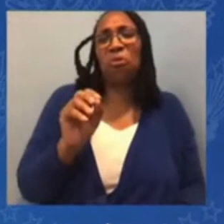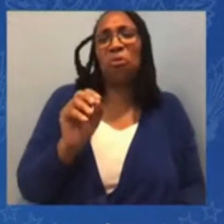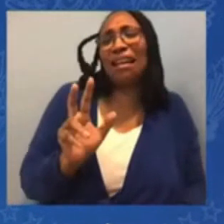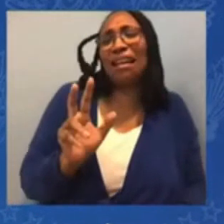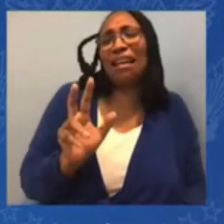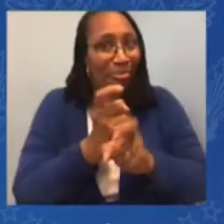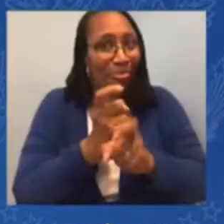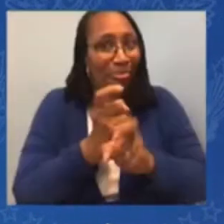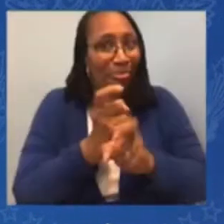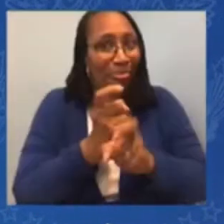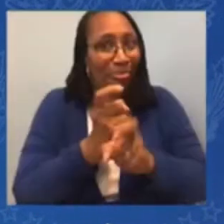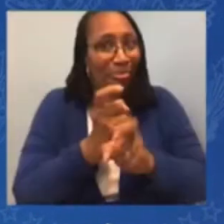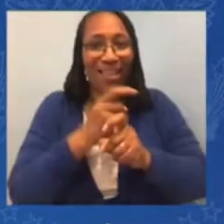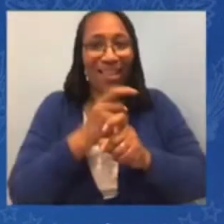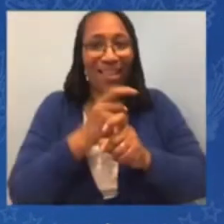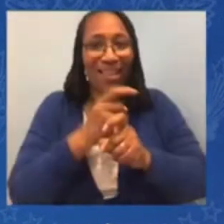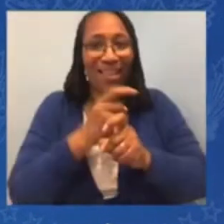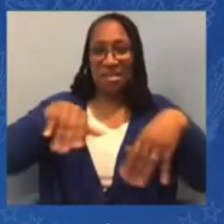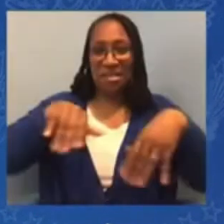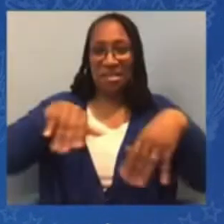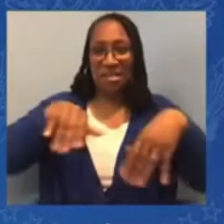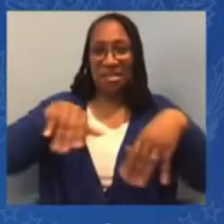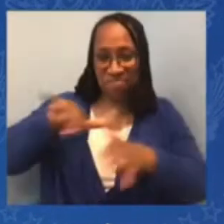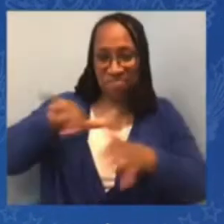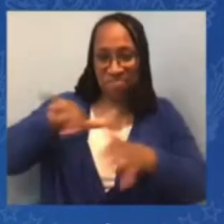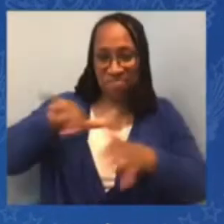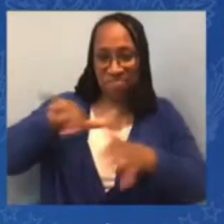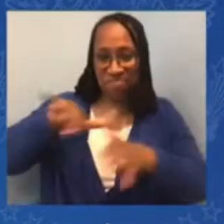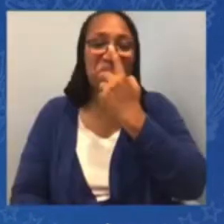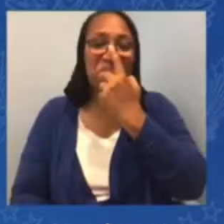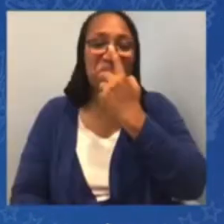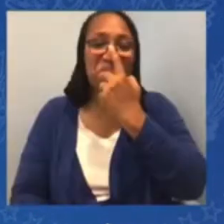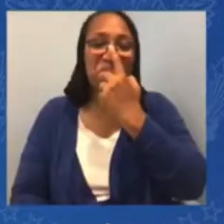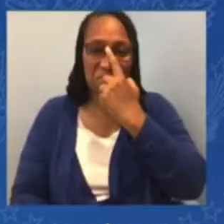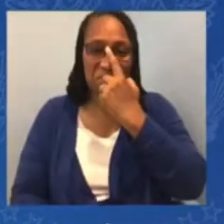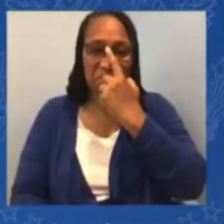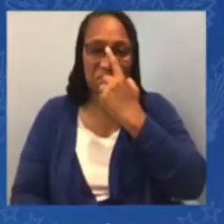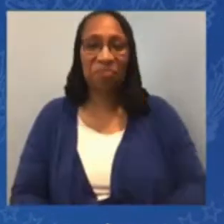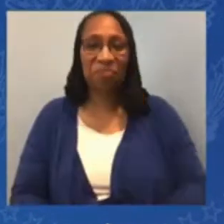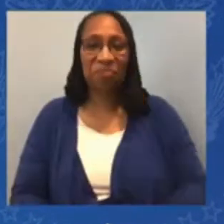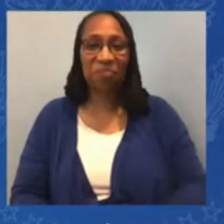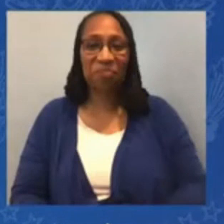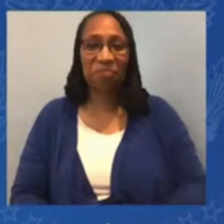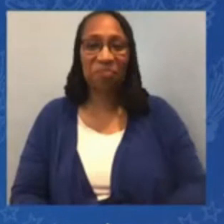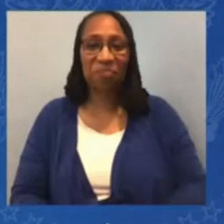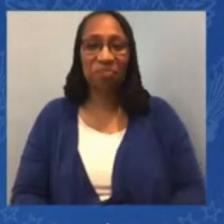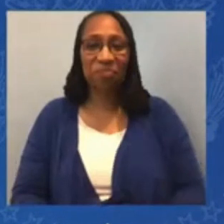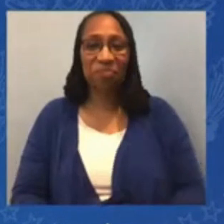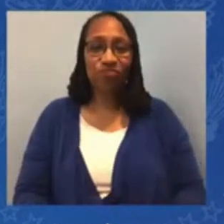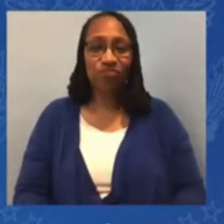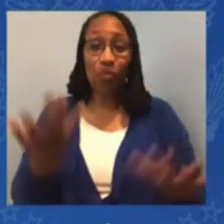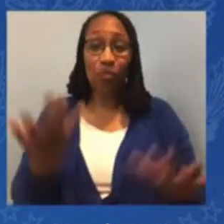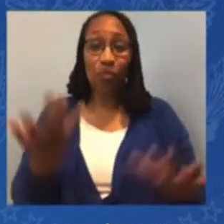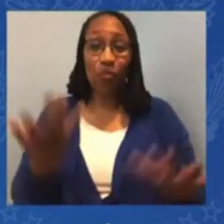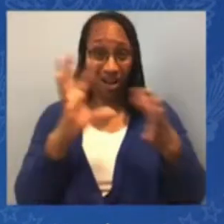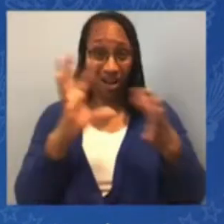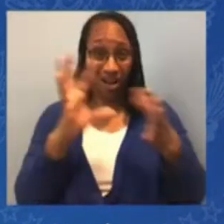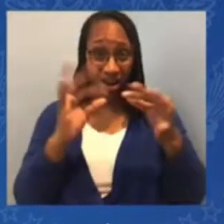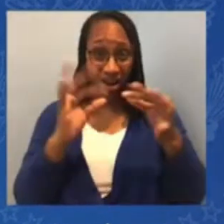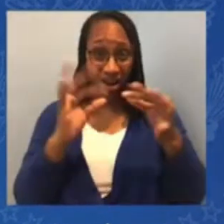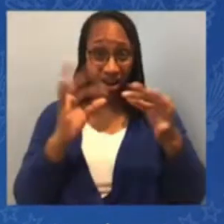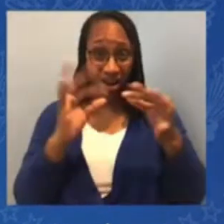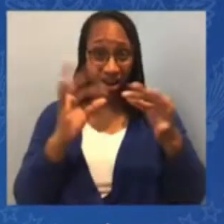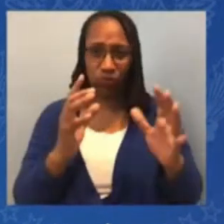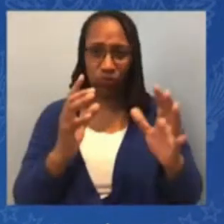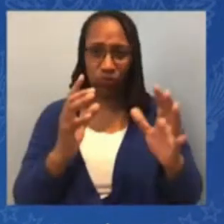I'm going to say something outrageous. I was a pretty powerful senator. I pretty managed some of